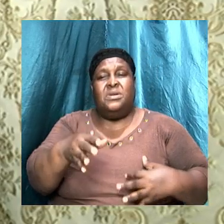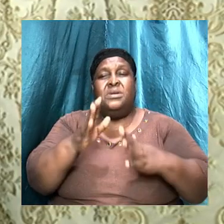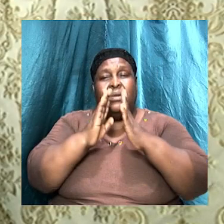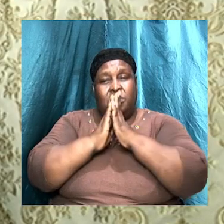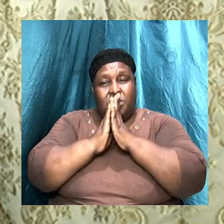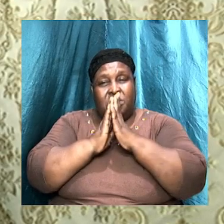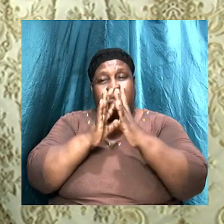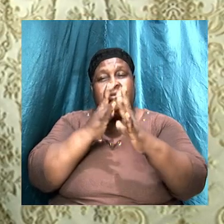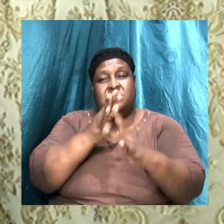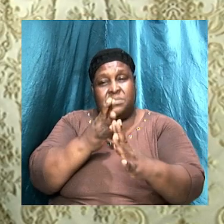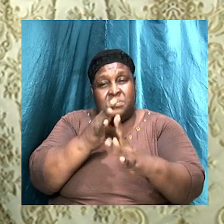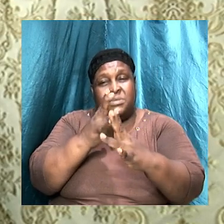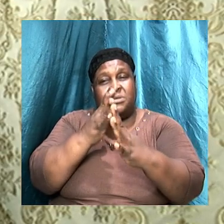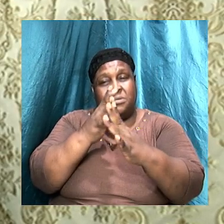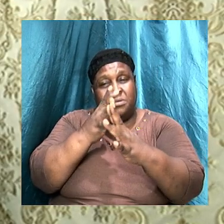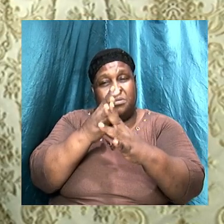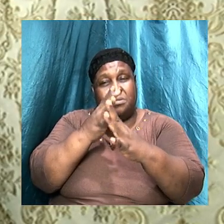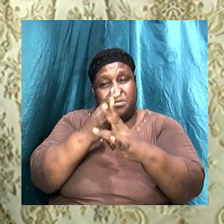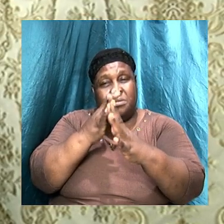speak in tongues